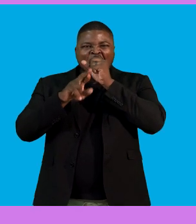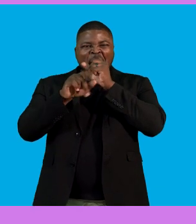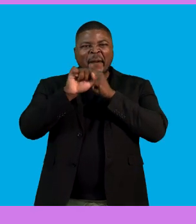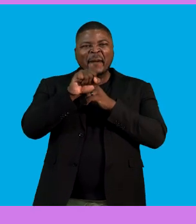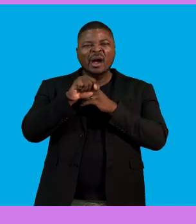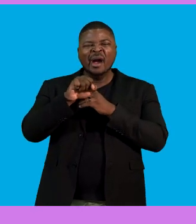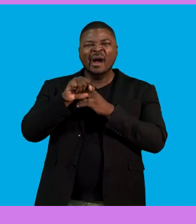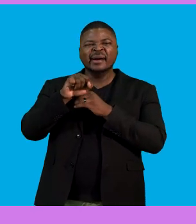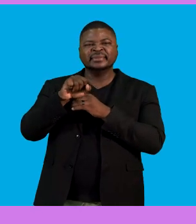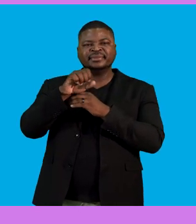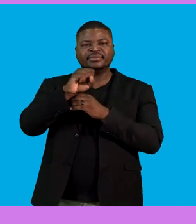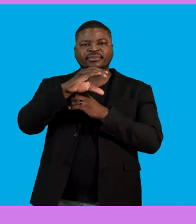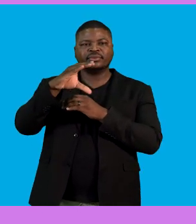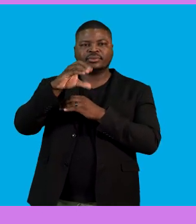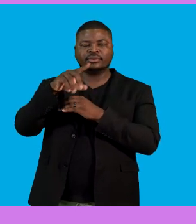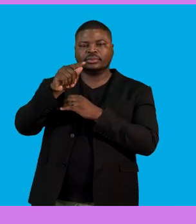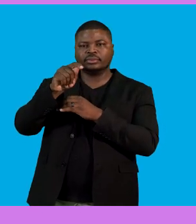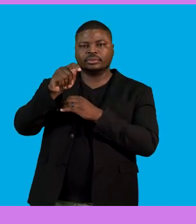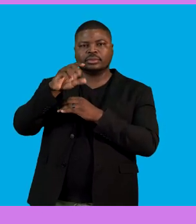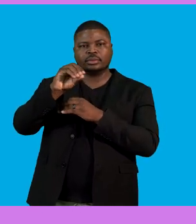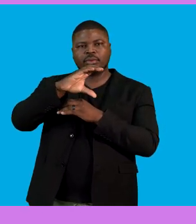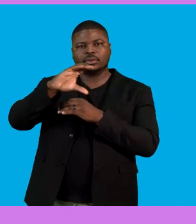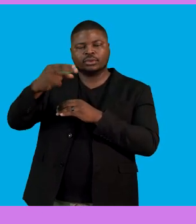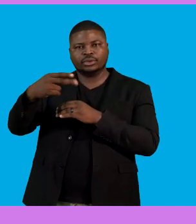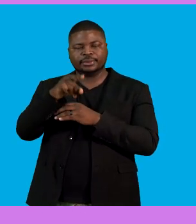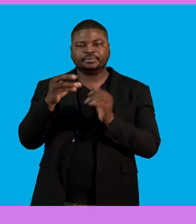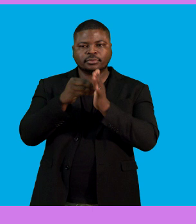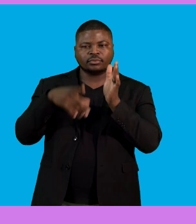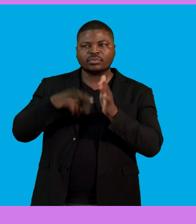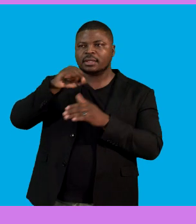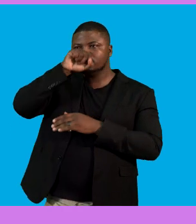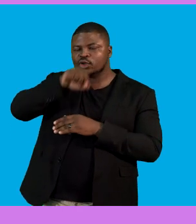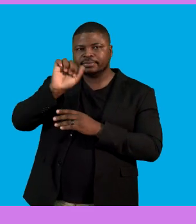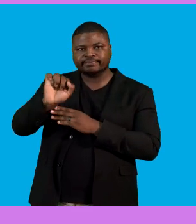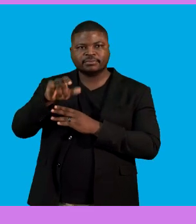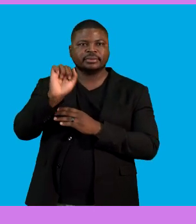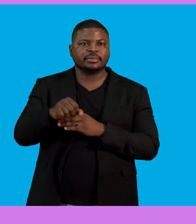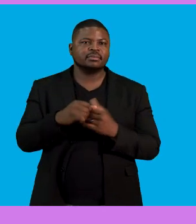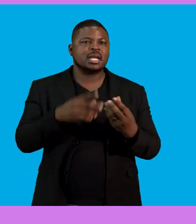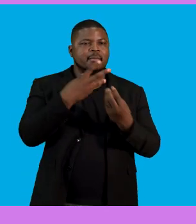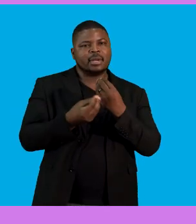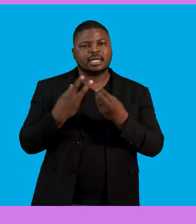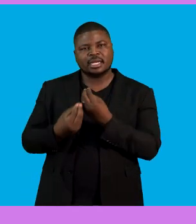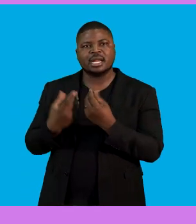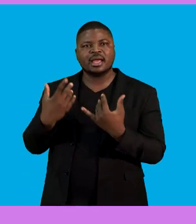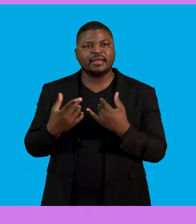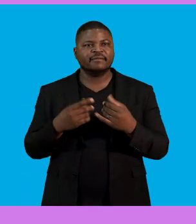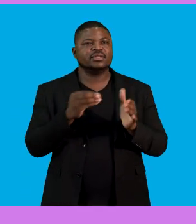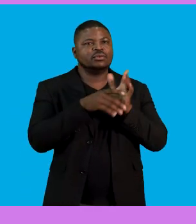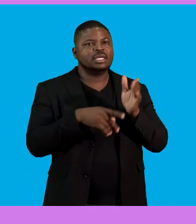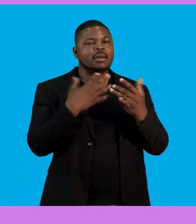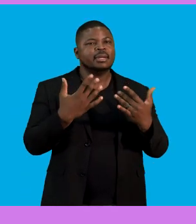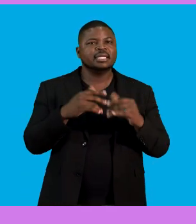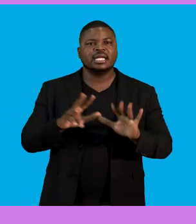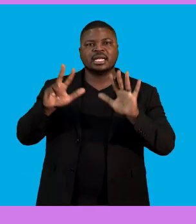of 6 and 8. So we say 7 learners say this butterscotch is their favorite. And then with the banana flavor, we've got 8